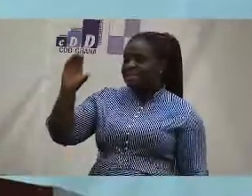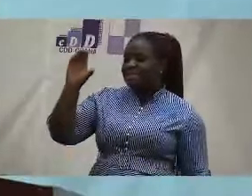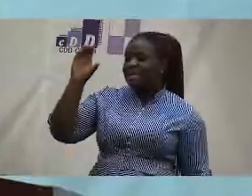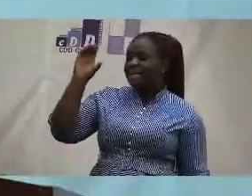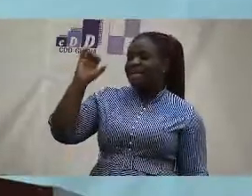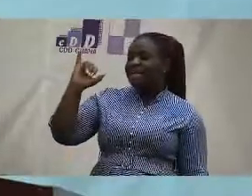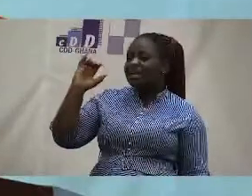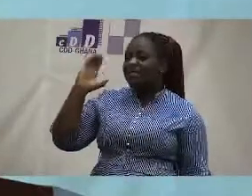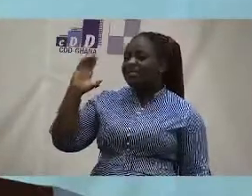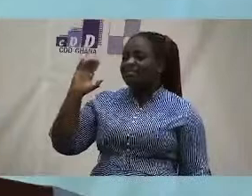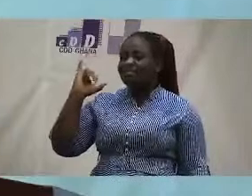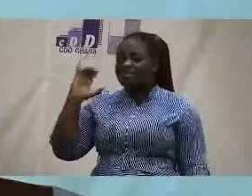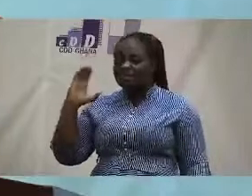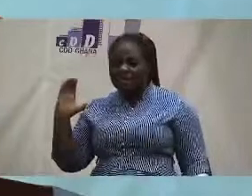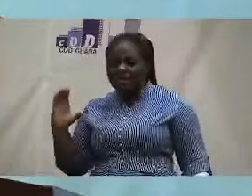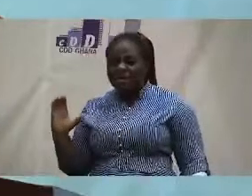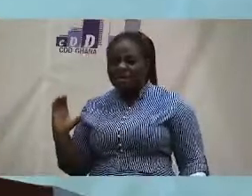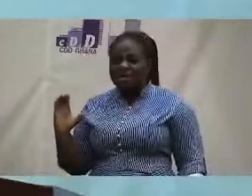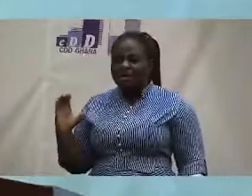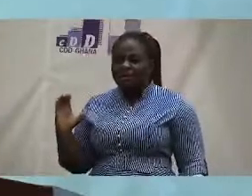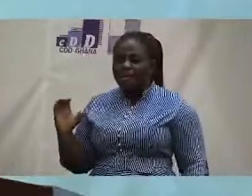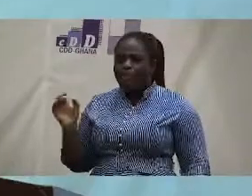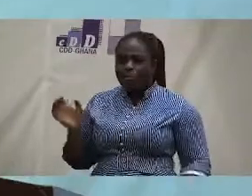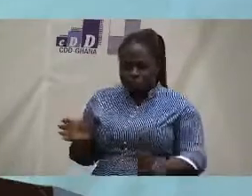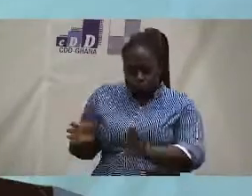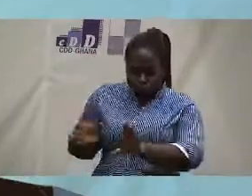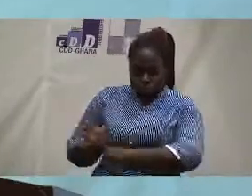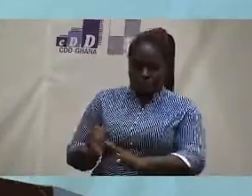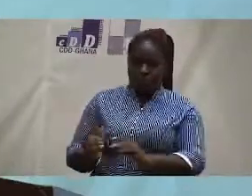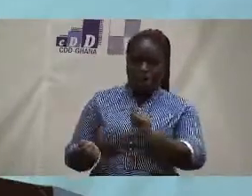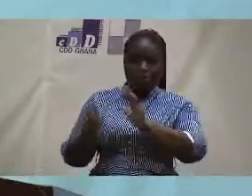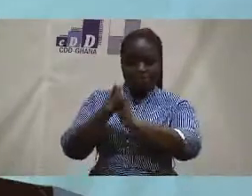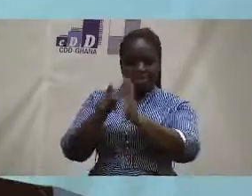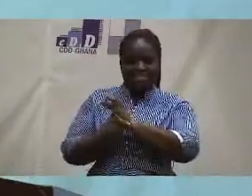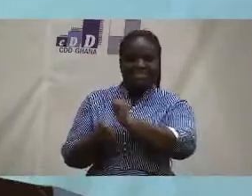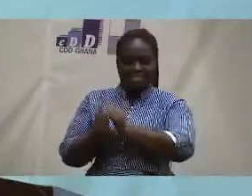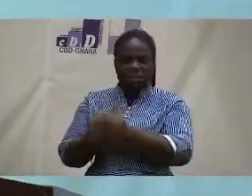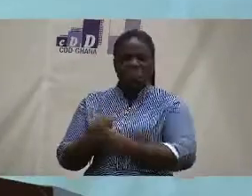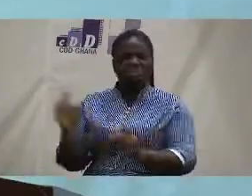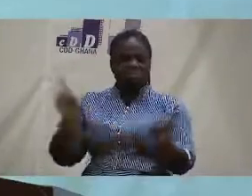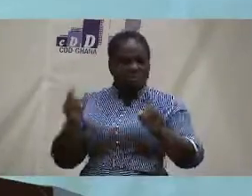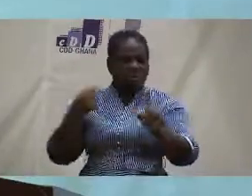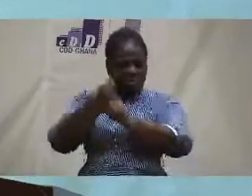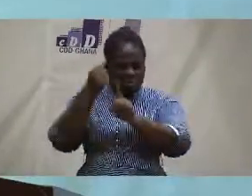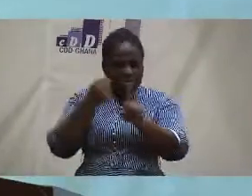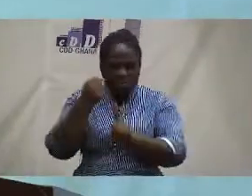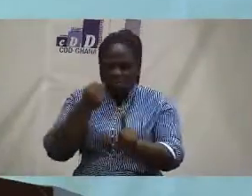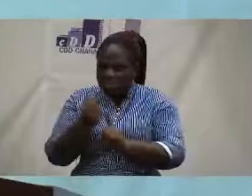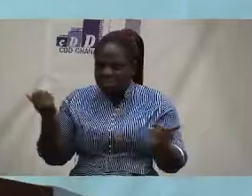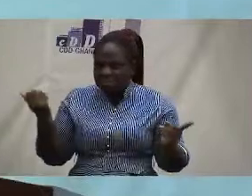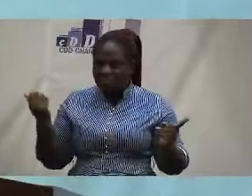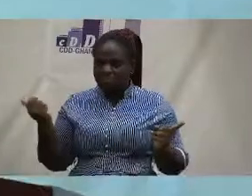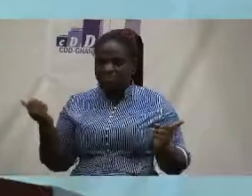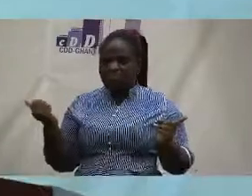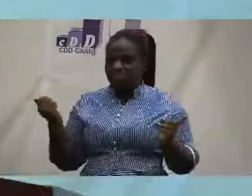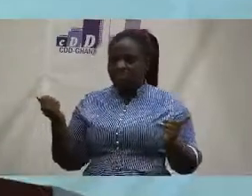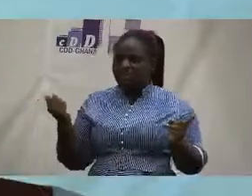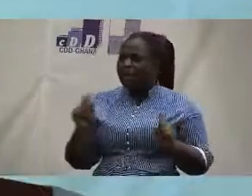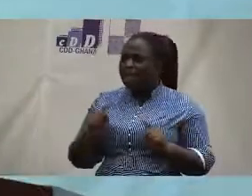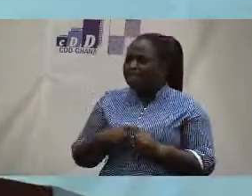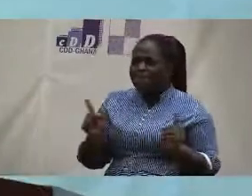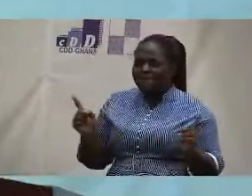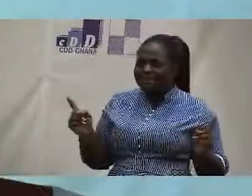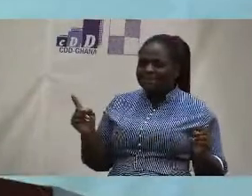actors currently. We push for policy change, we do advocacy, we do convening, we cooperate.